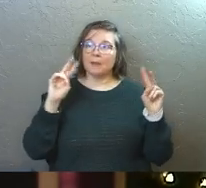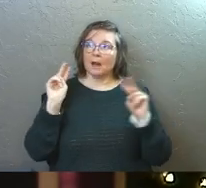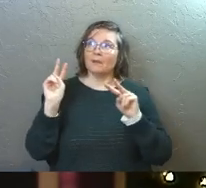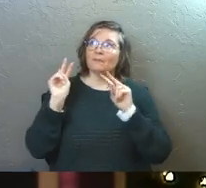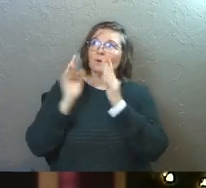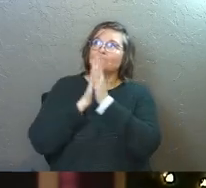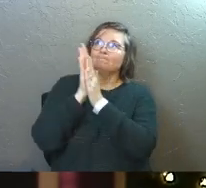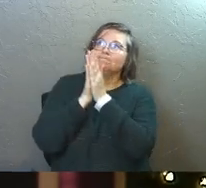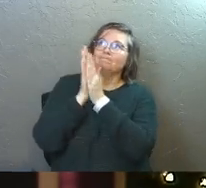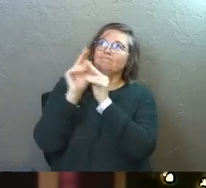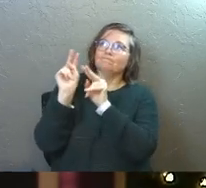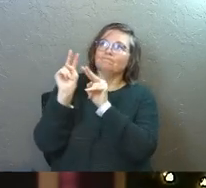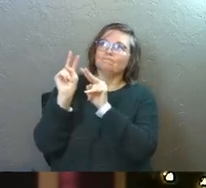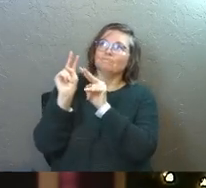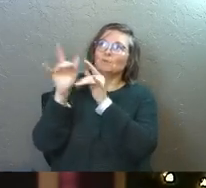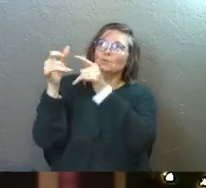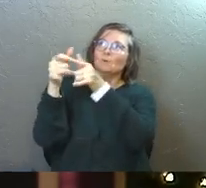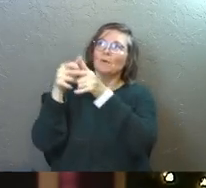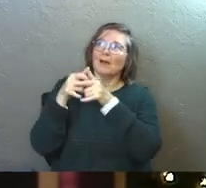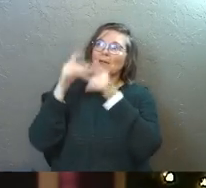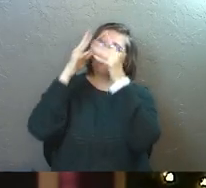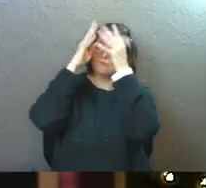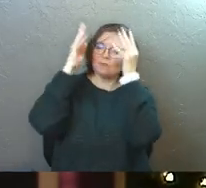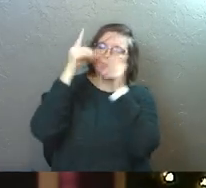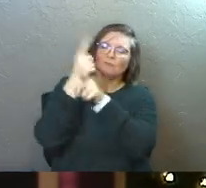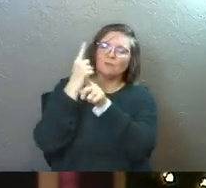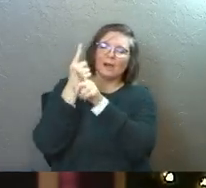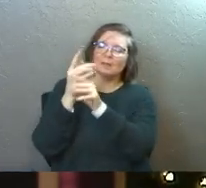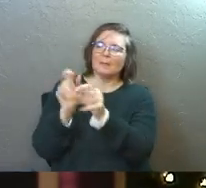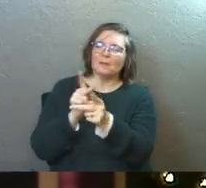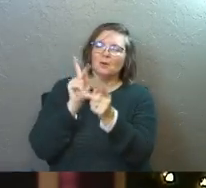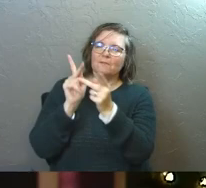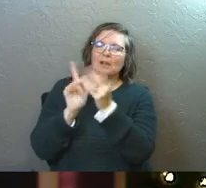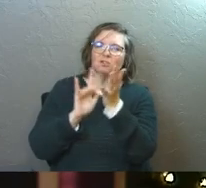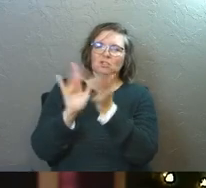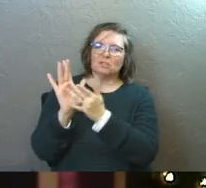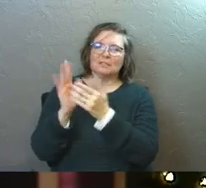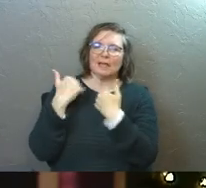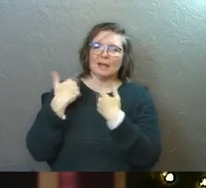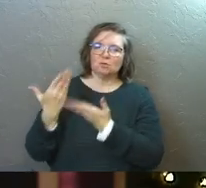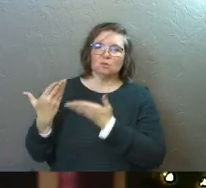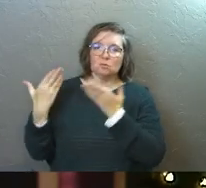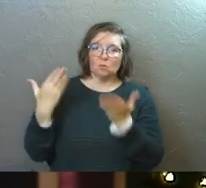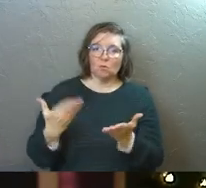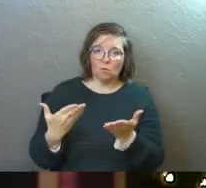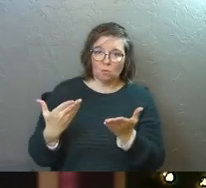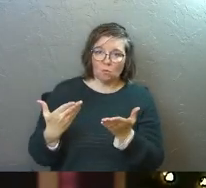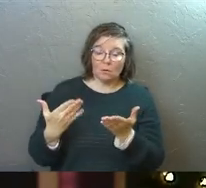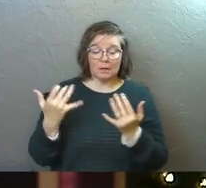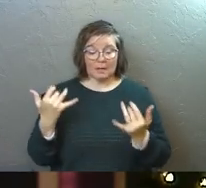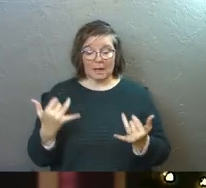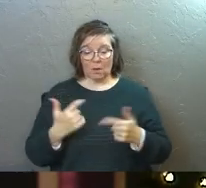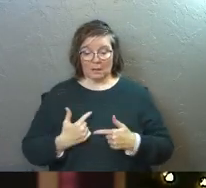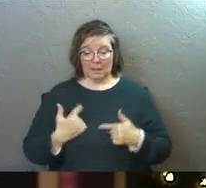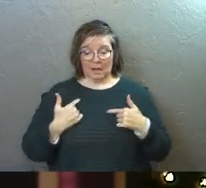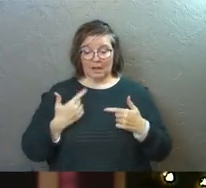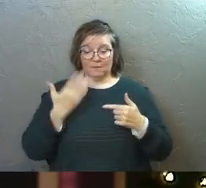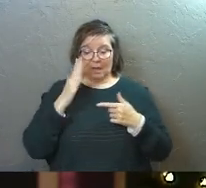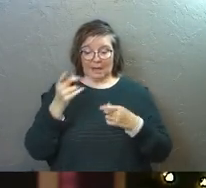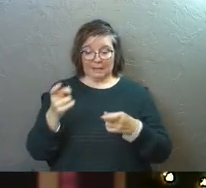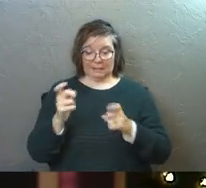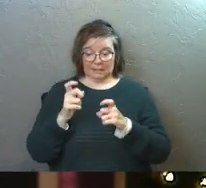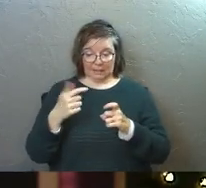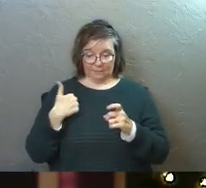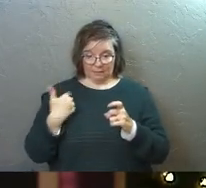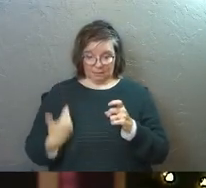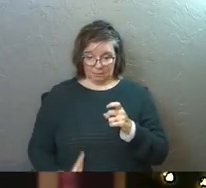look forward now to the prize, the crown of righteousness, the perfection that Jesus has to offer me. But right now, in this life that God has